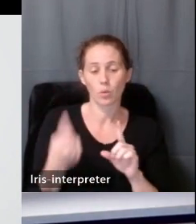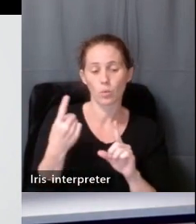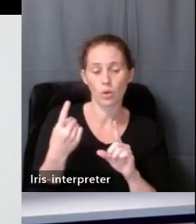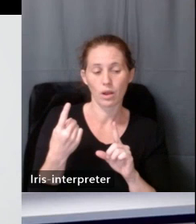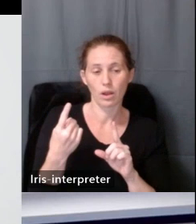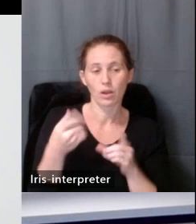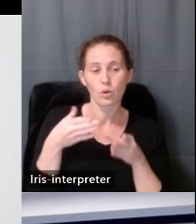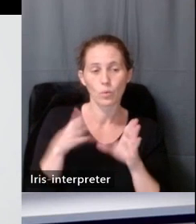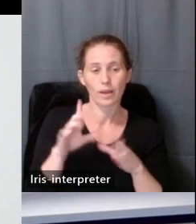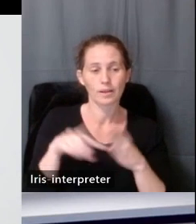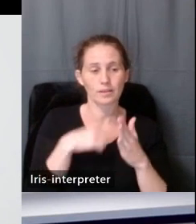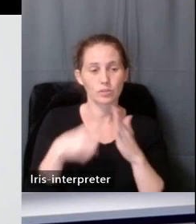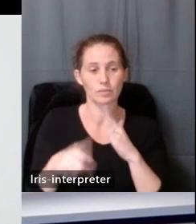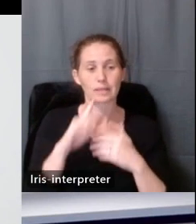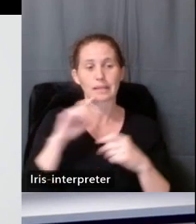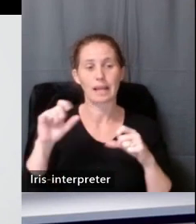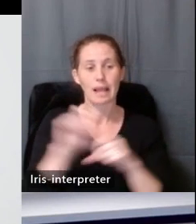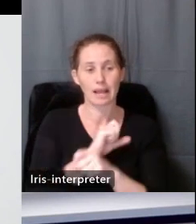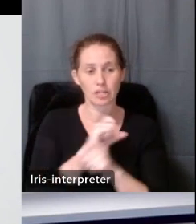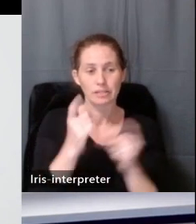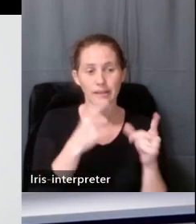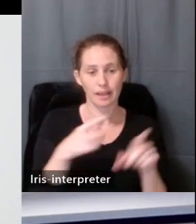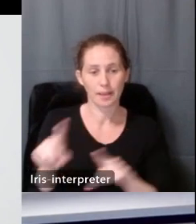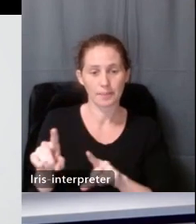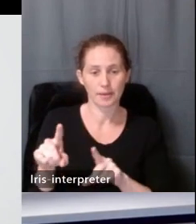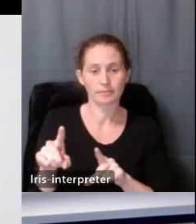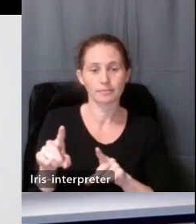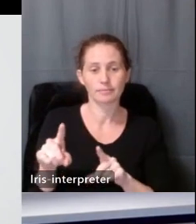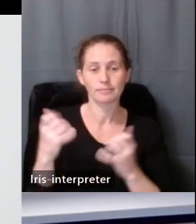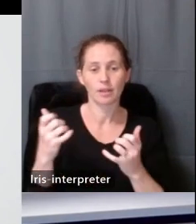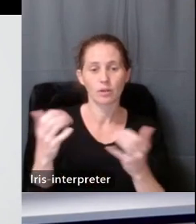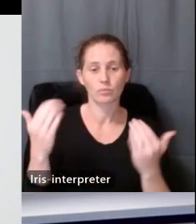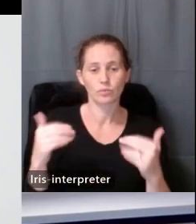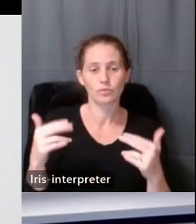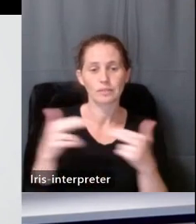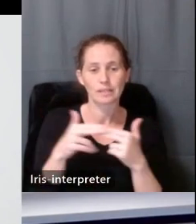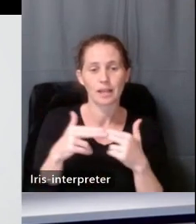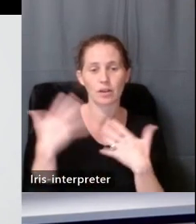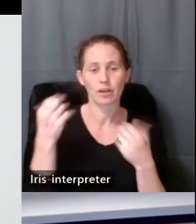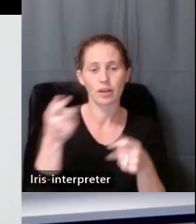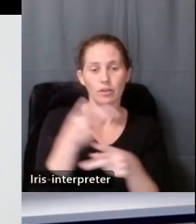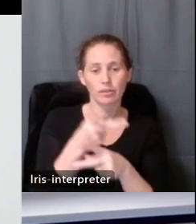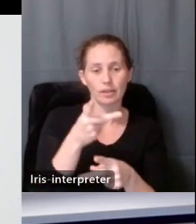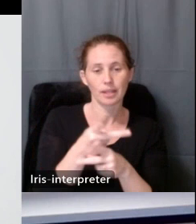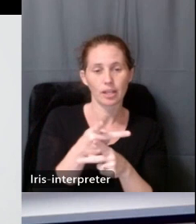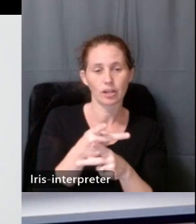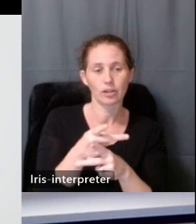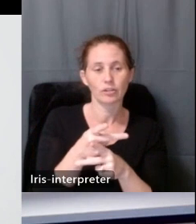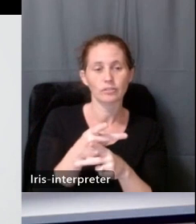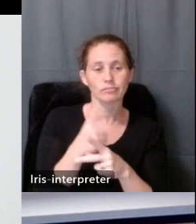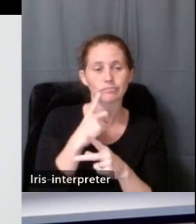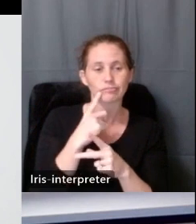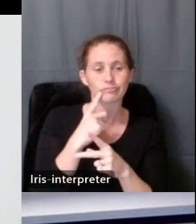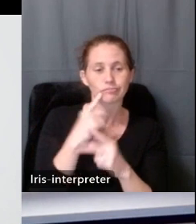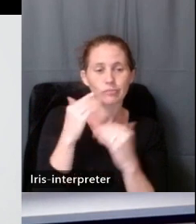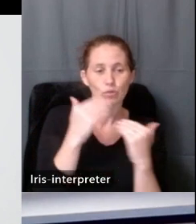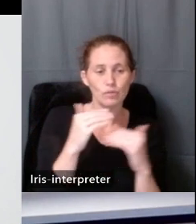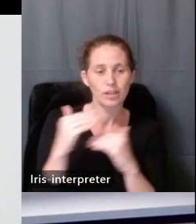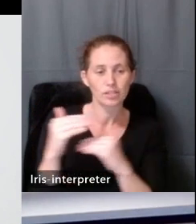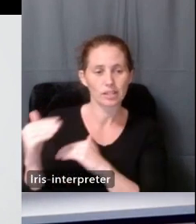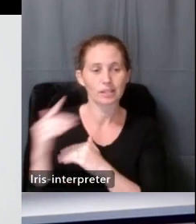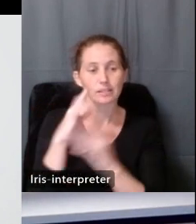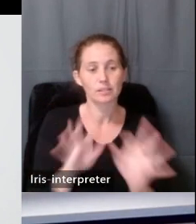that discrimination can actually occur. And let's move to the slide on healthcare rationing. It's important